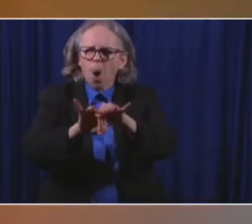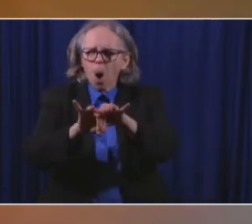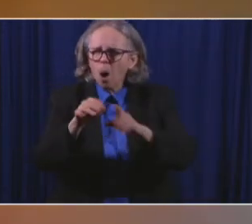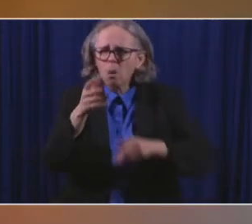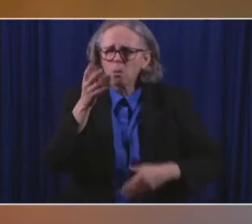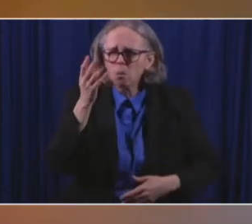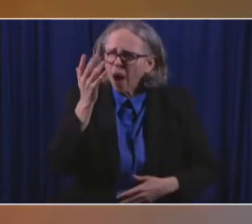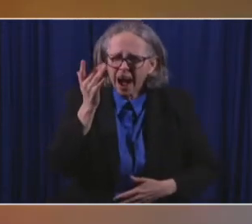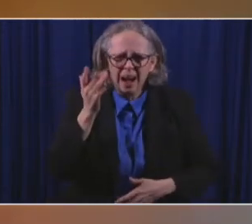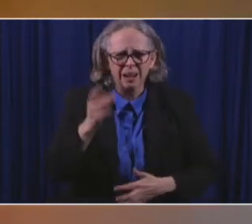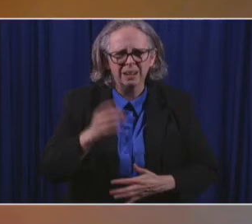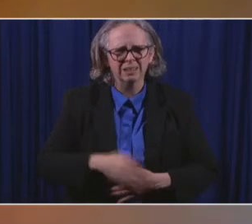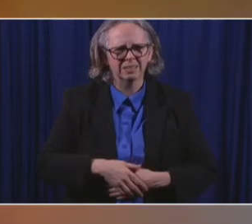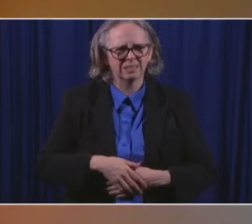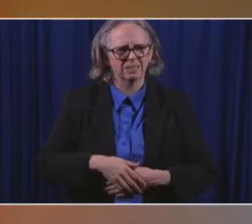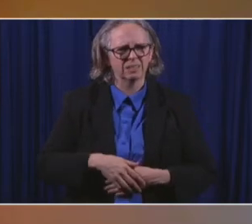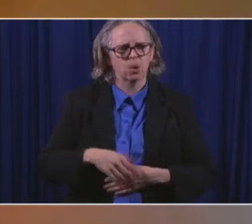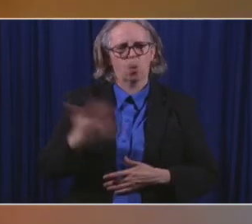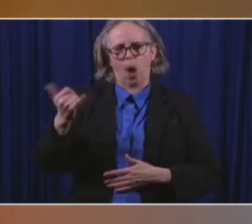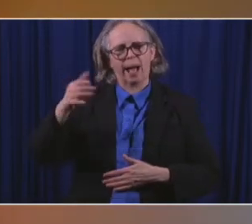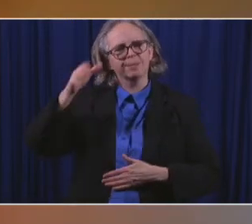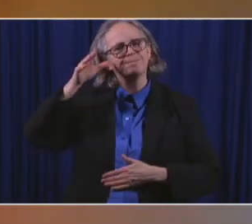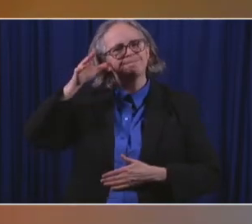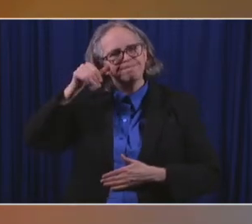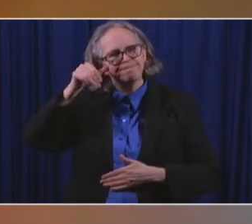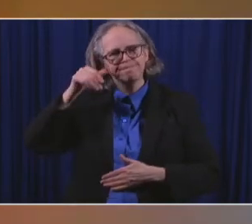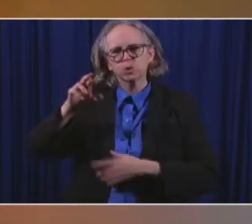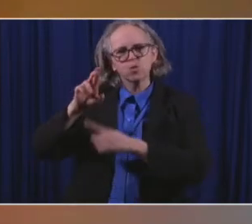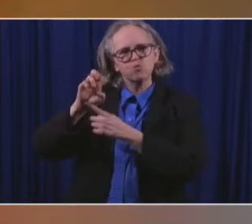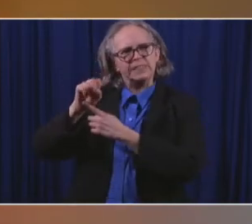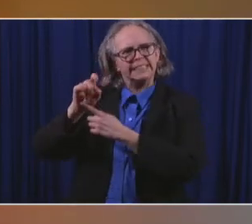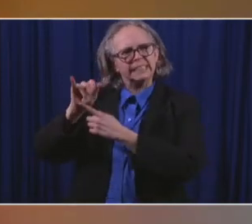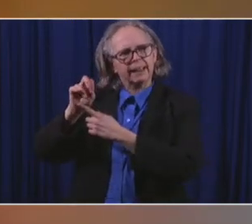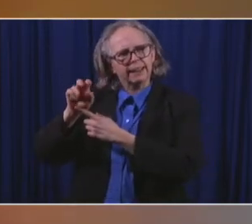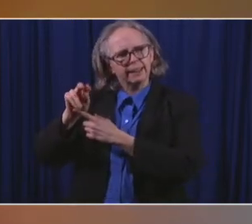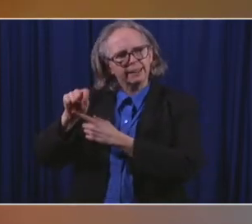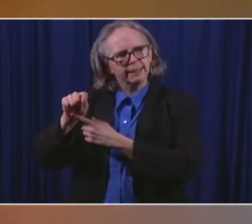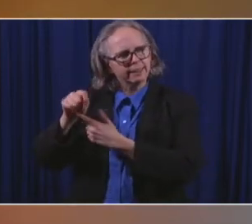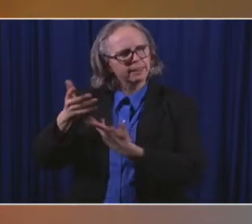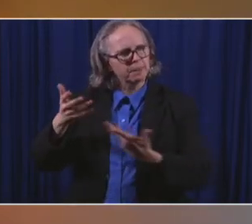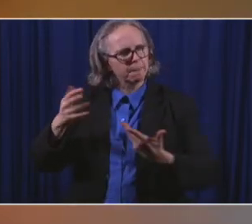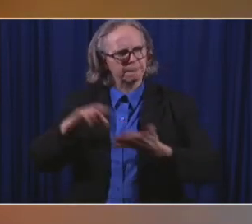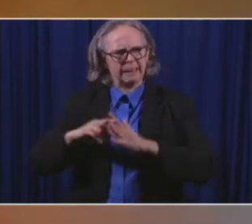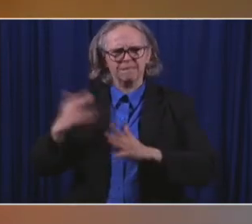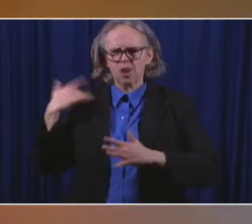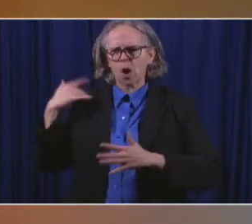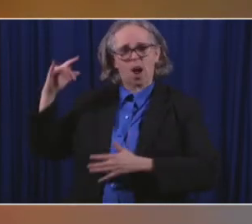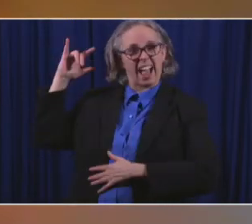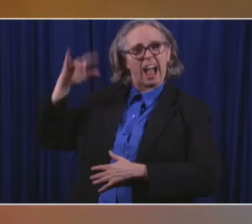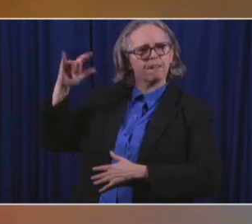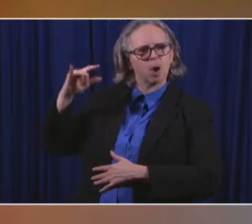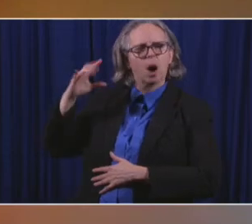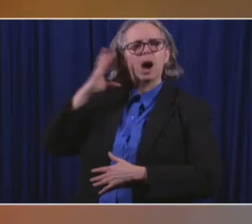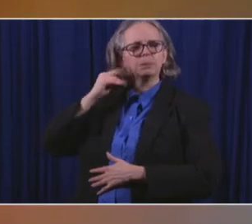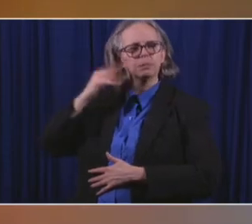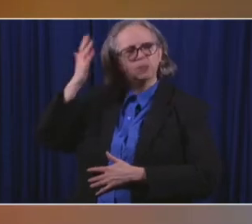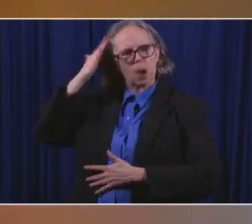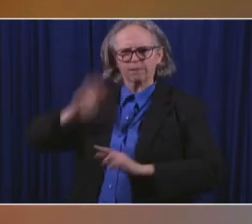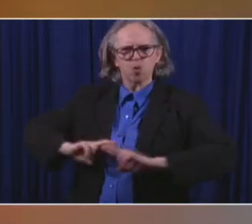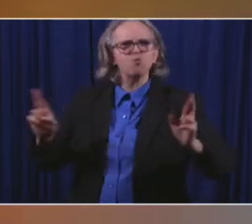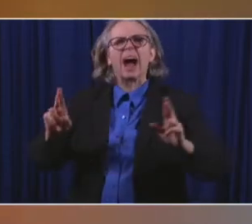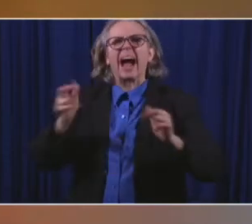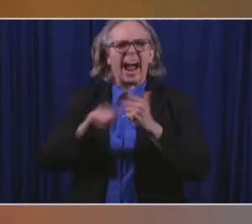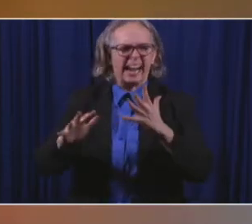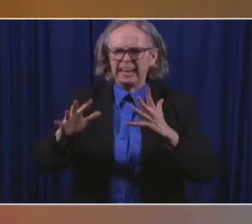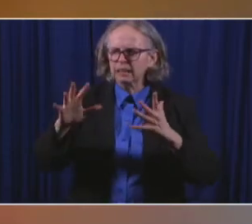me. Being a flight nurse in the Air Force, I have to be prepared to handle situations on my own in an aircraft at 30,000 feet. So kind